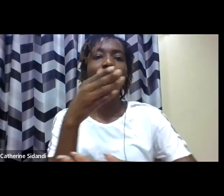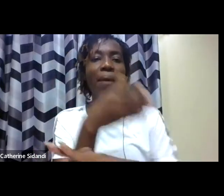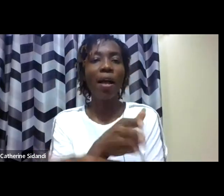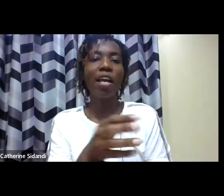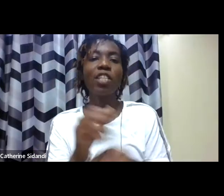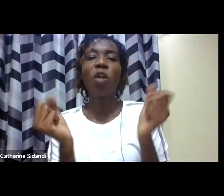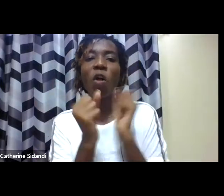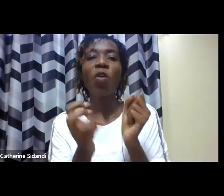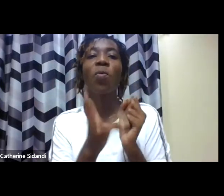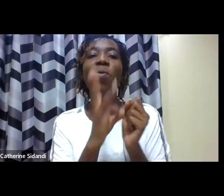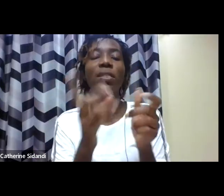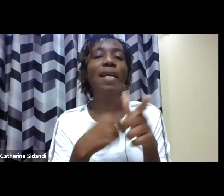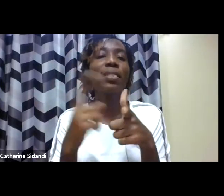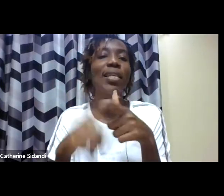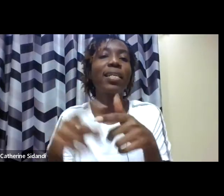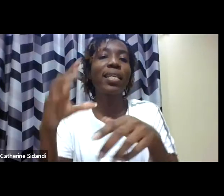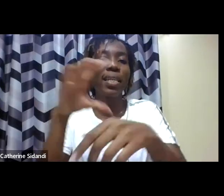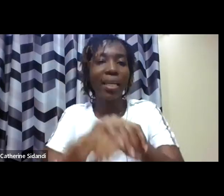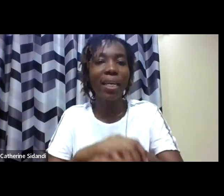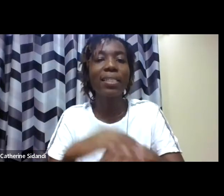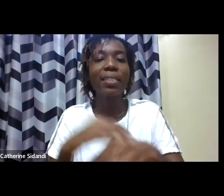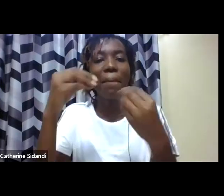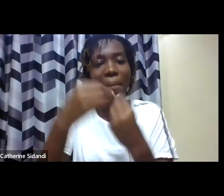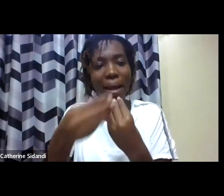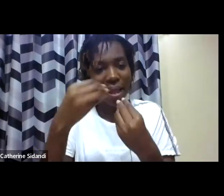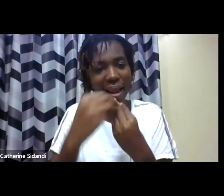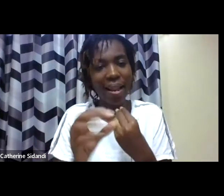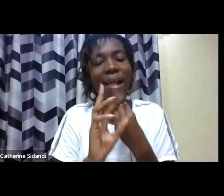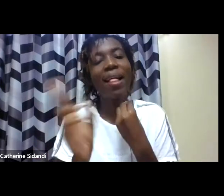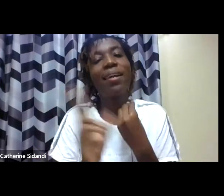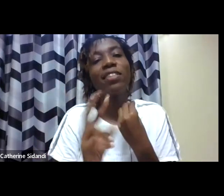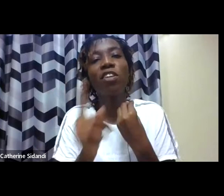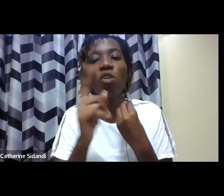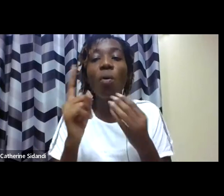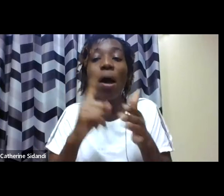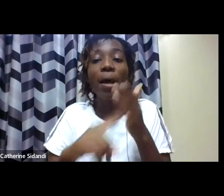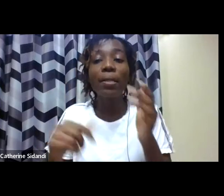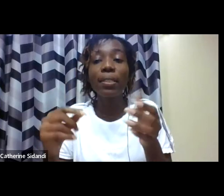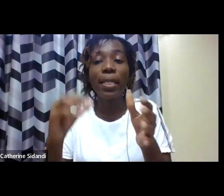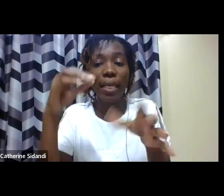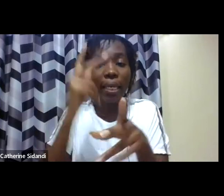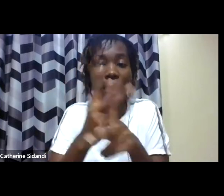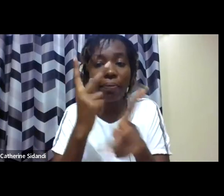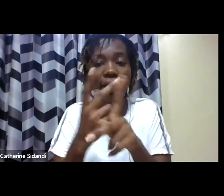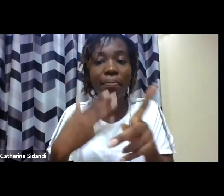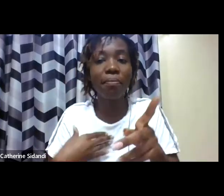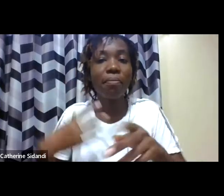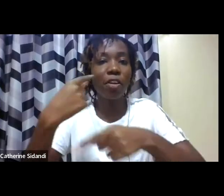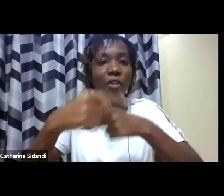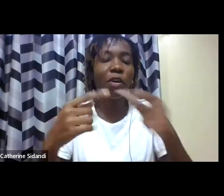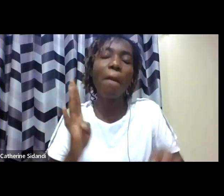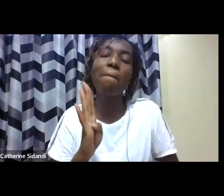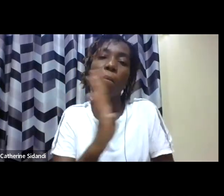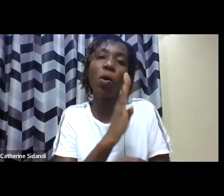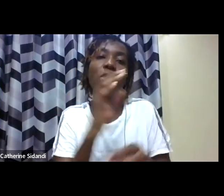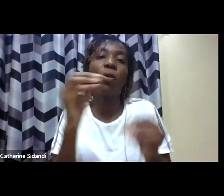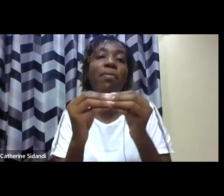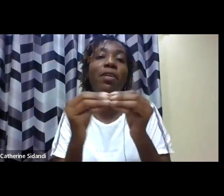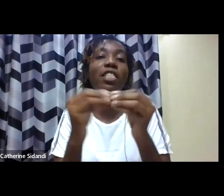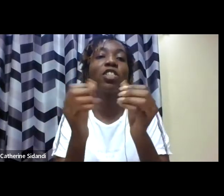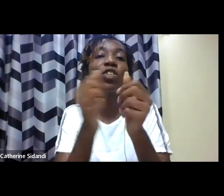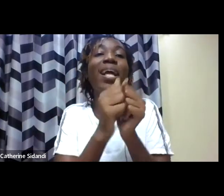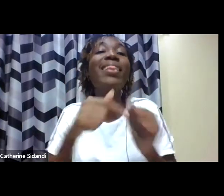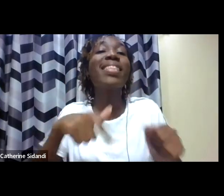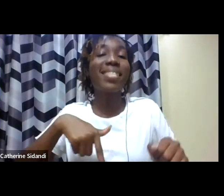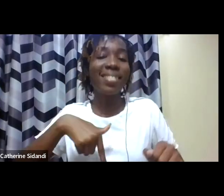gotten the ripe banana. So what keeps us going, what keeps me going, is a board meeting with myself. And in